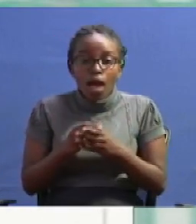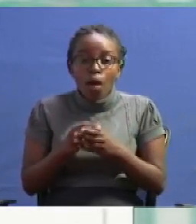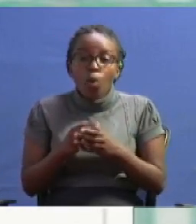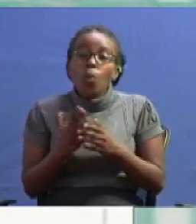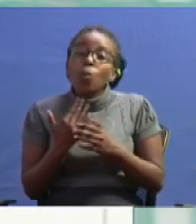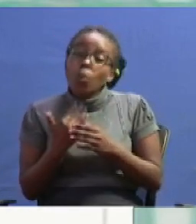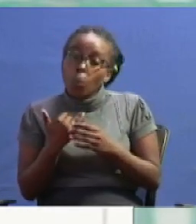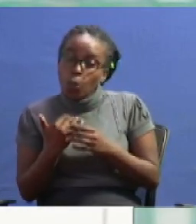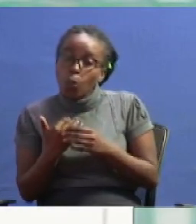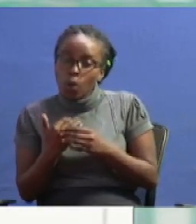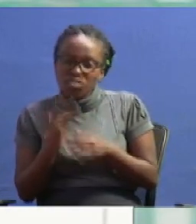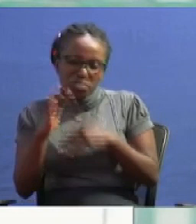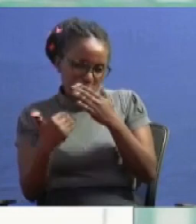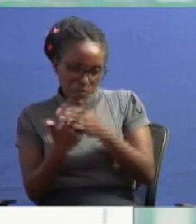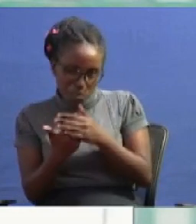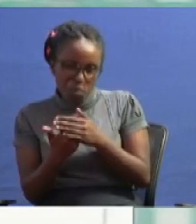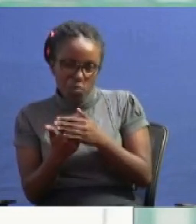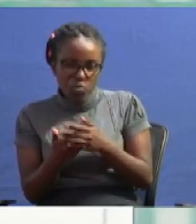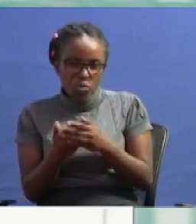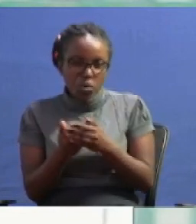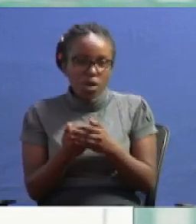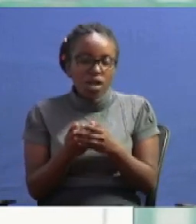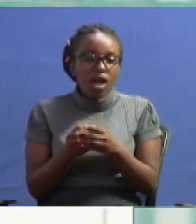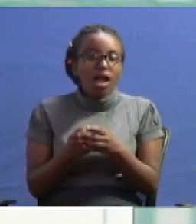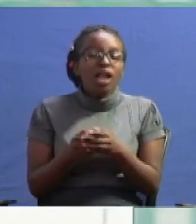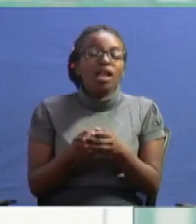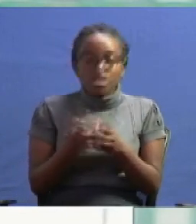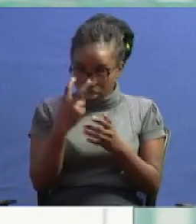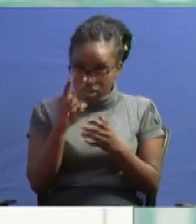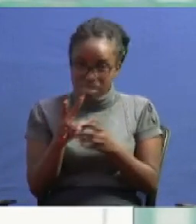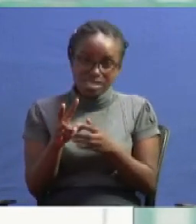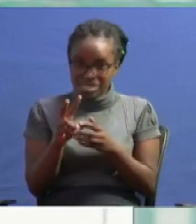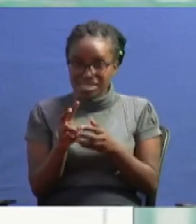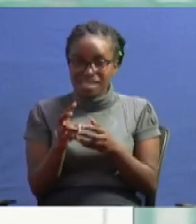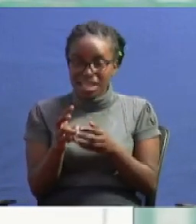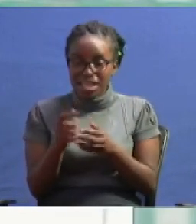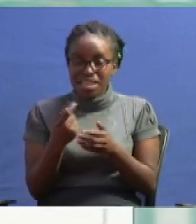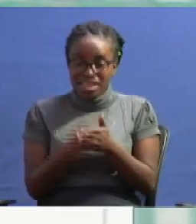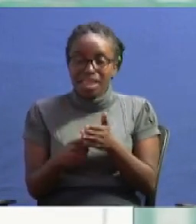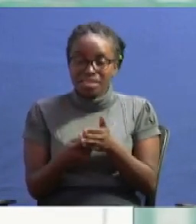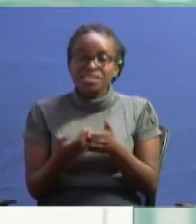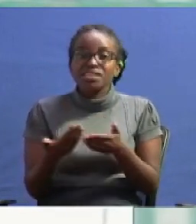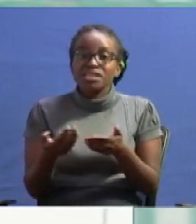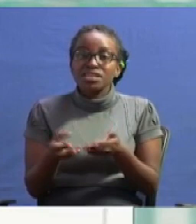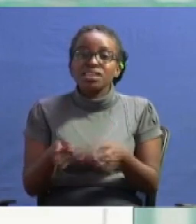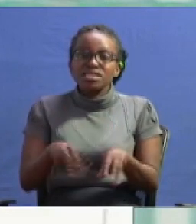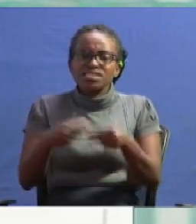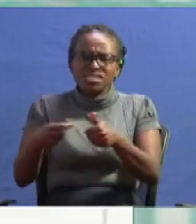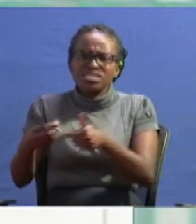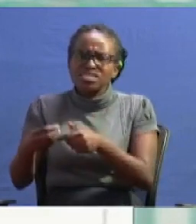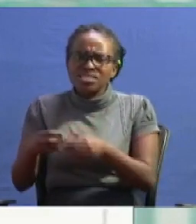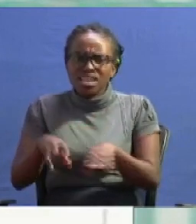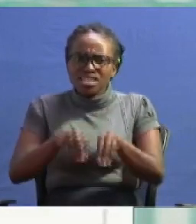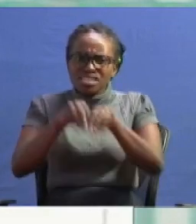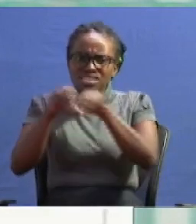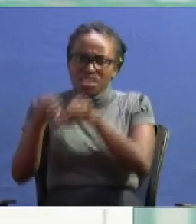coming from outside your country into your country, and that way you are gaining. But when you take money from Evans,